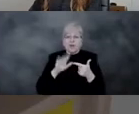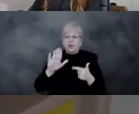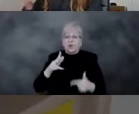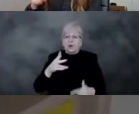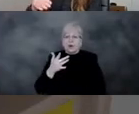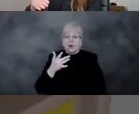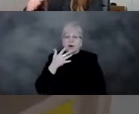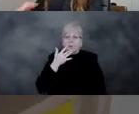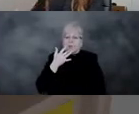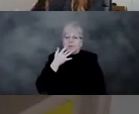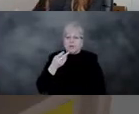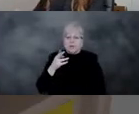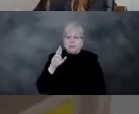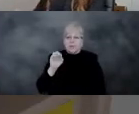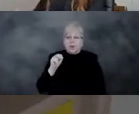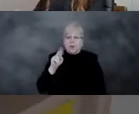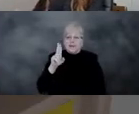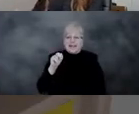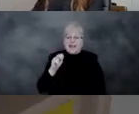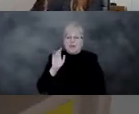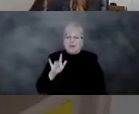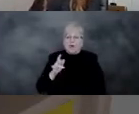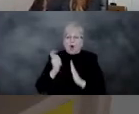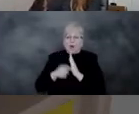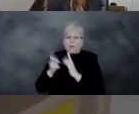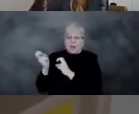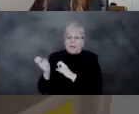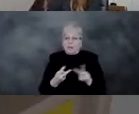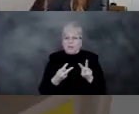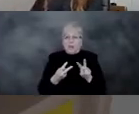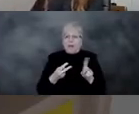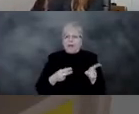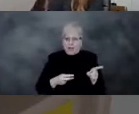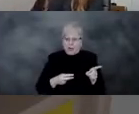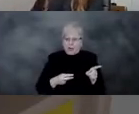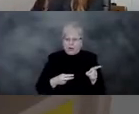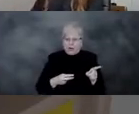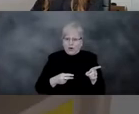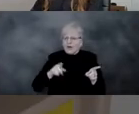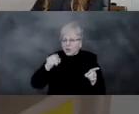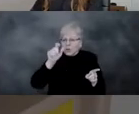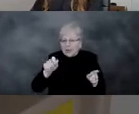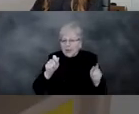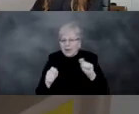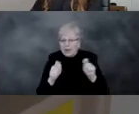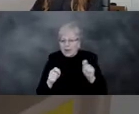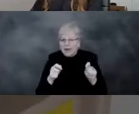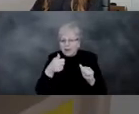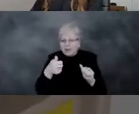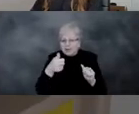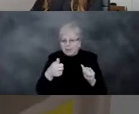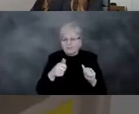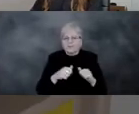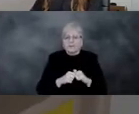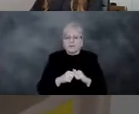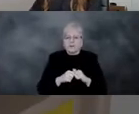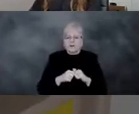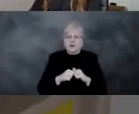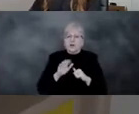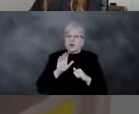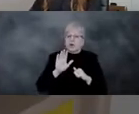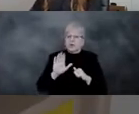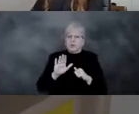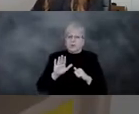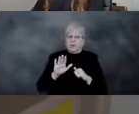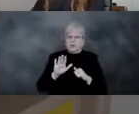going to be auto-filled in here, but they are customizable fields. You also have the option to upload your profile